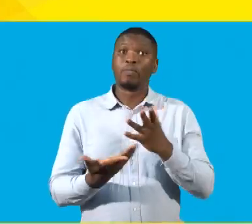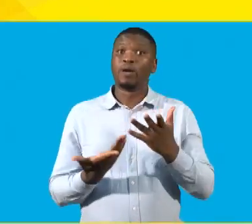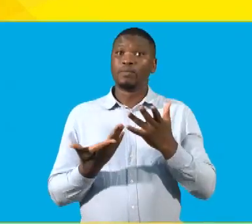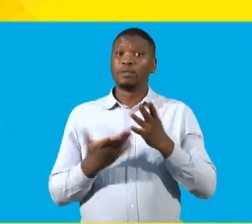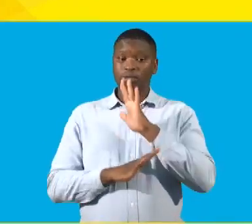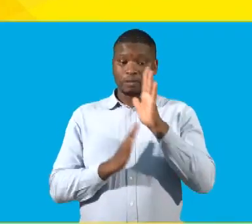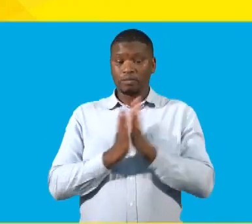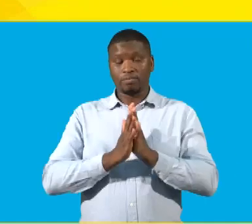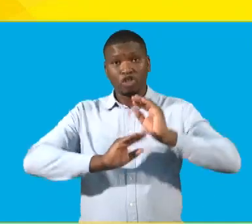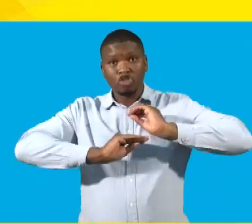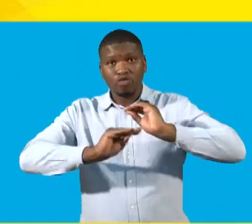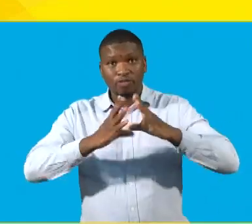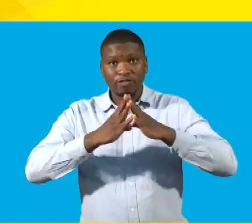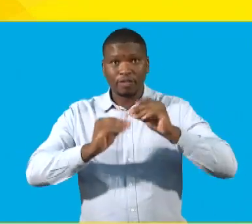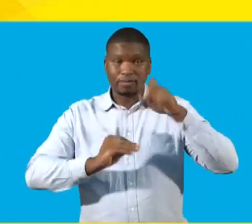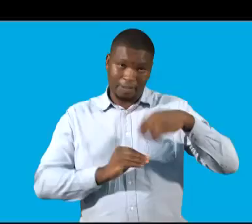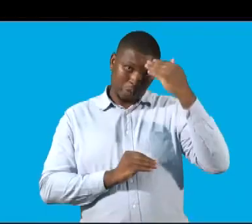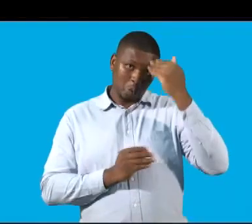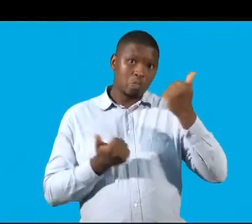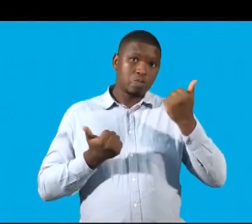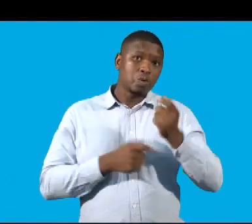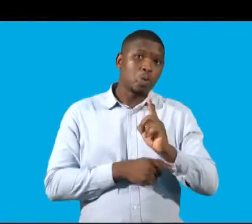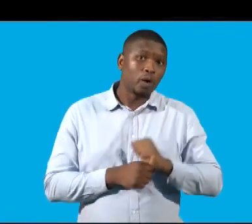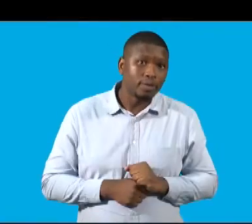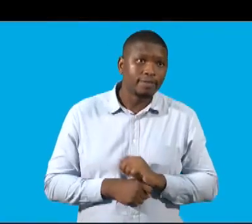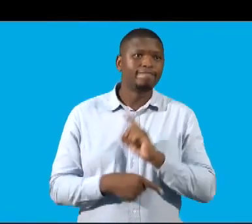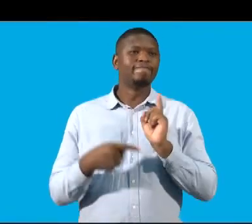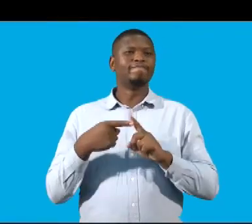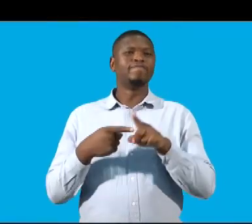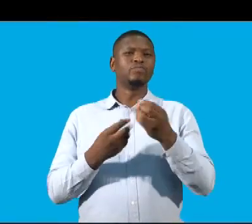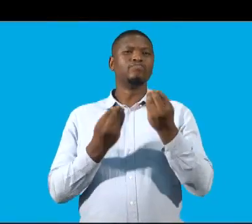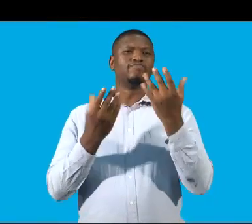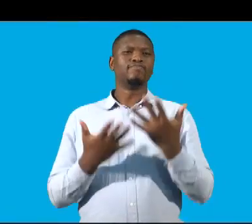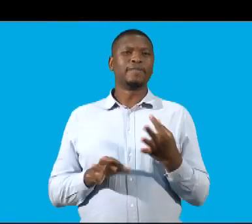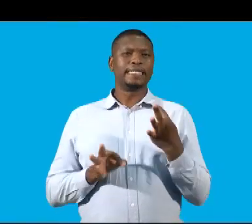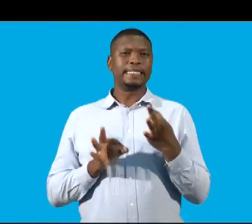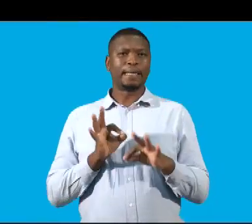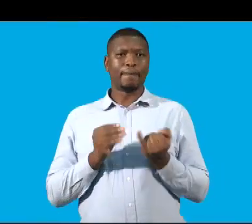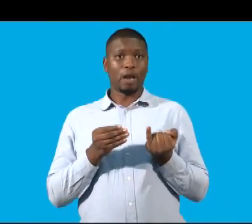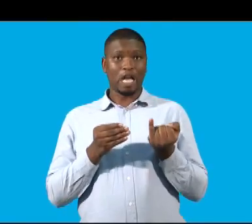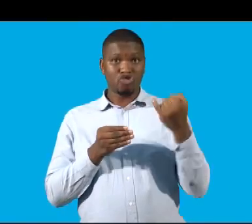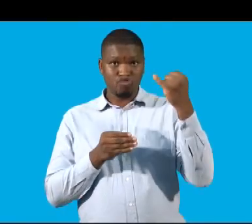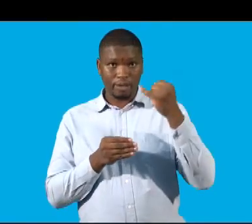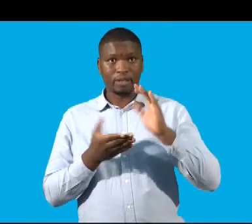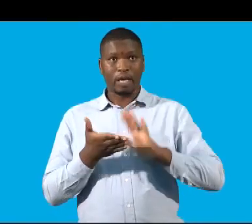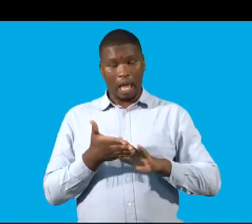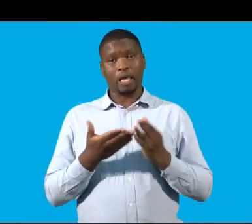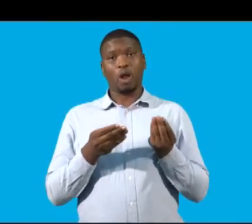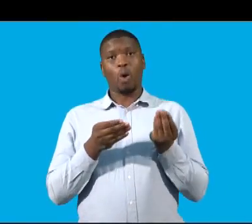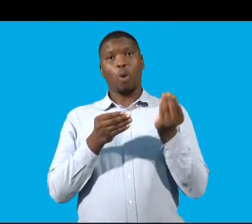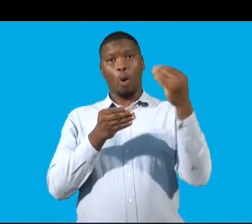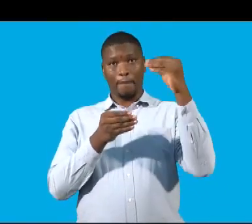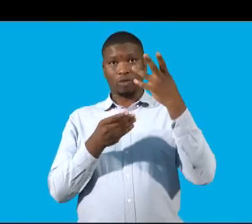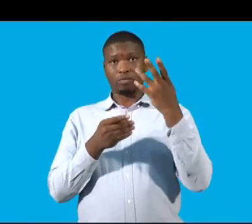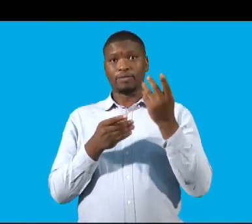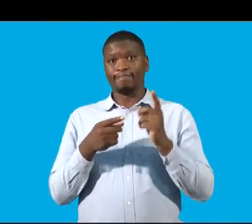to do from grade 10 and 11. That is how to calculate simple interest and compound interest, how to calculate simple decay and compound